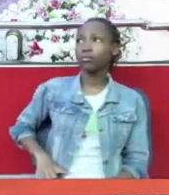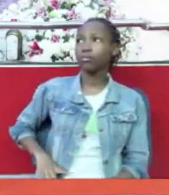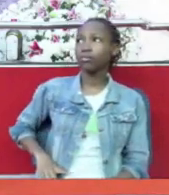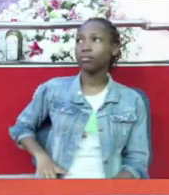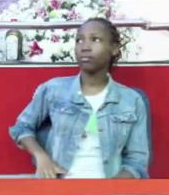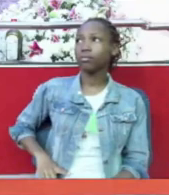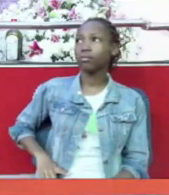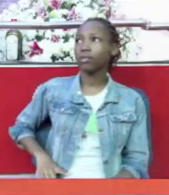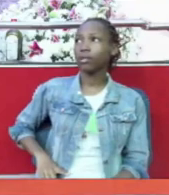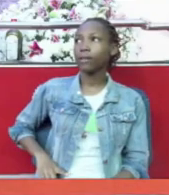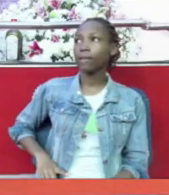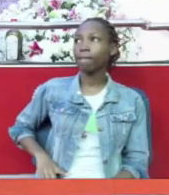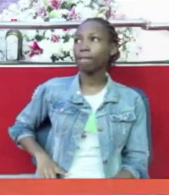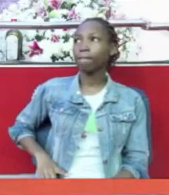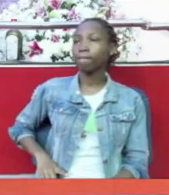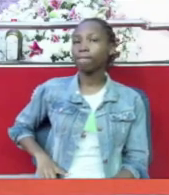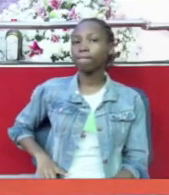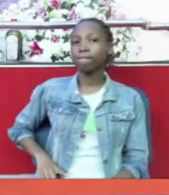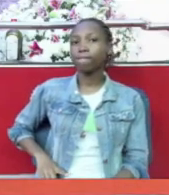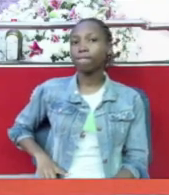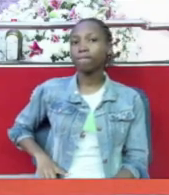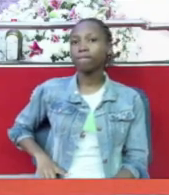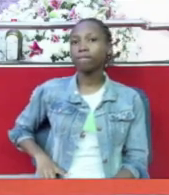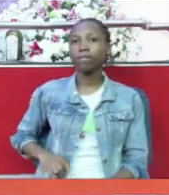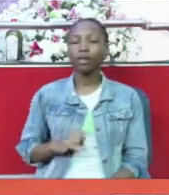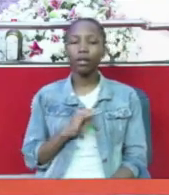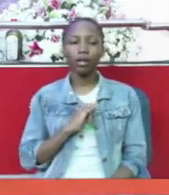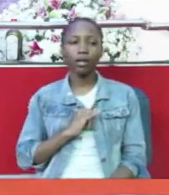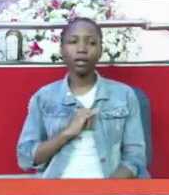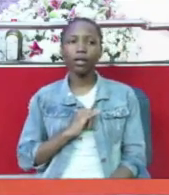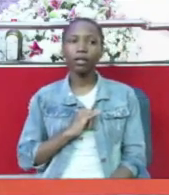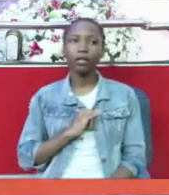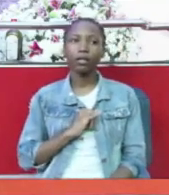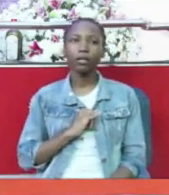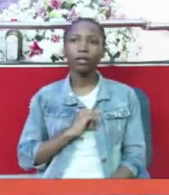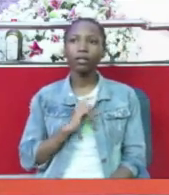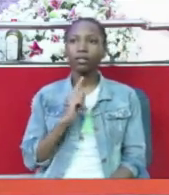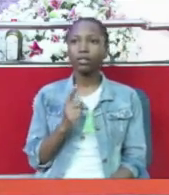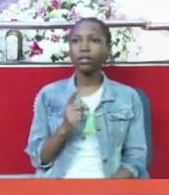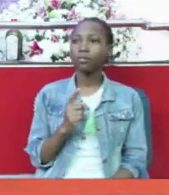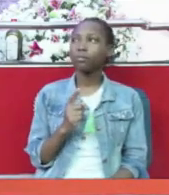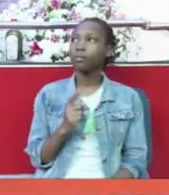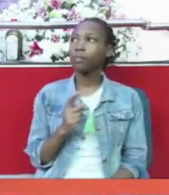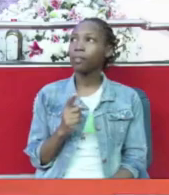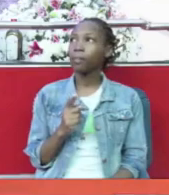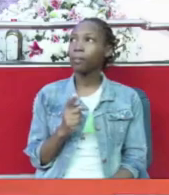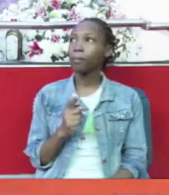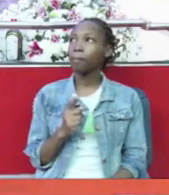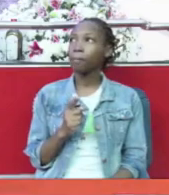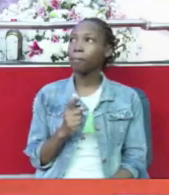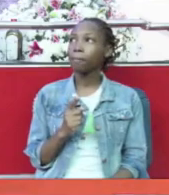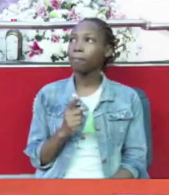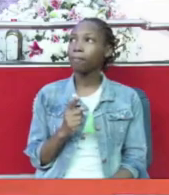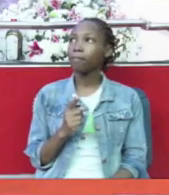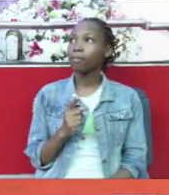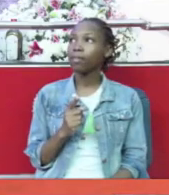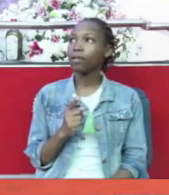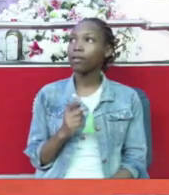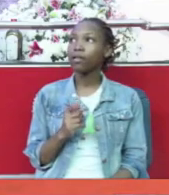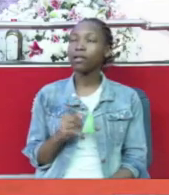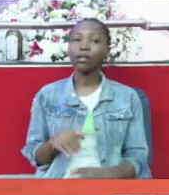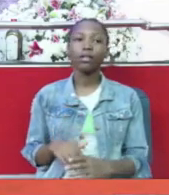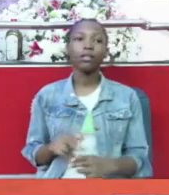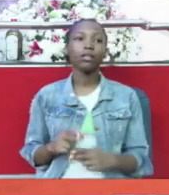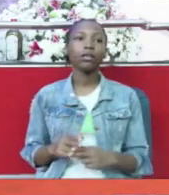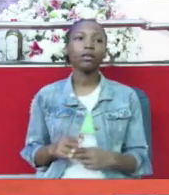yangu tutamtumikia Mungu na nyinyi mbaki pale. I dare boldly say to you today. Na kuambia kwa uhakika leo. And in the name of the Lord. Kwa jina